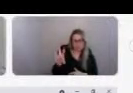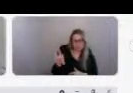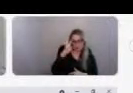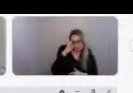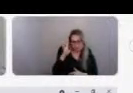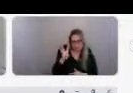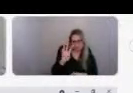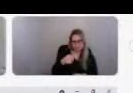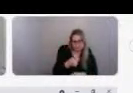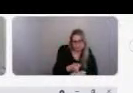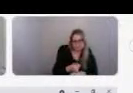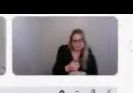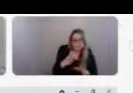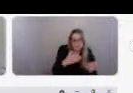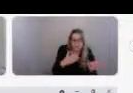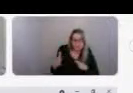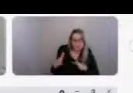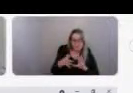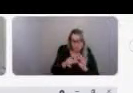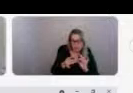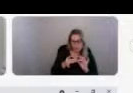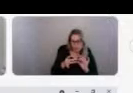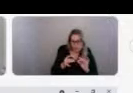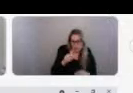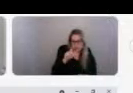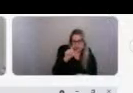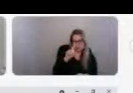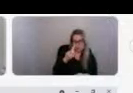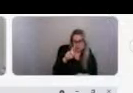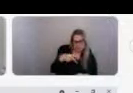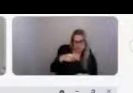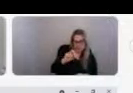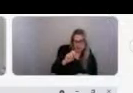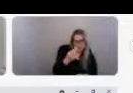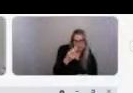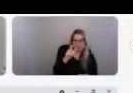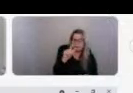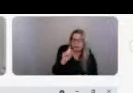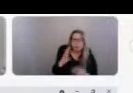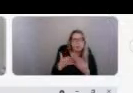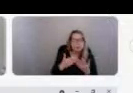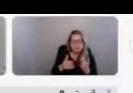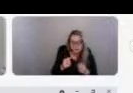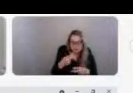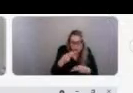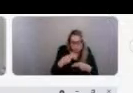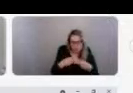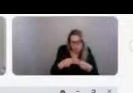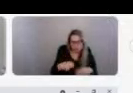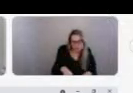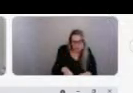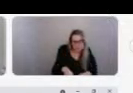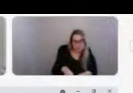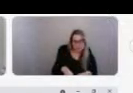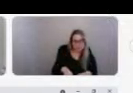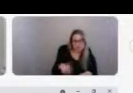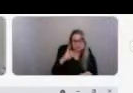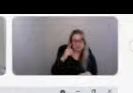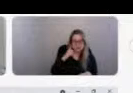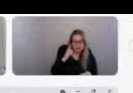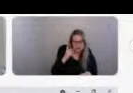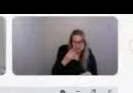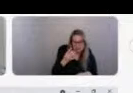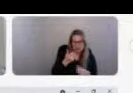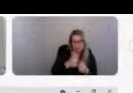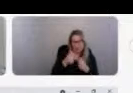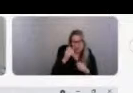prepared comments about the ld12 arm or panhandle or finger or whatever you want to call it um basically it sounds like everyone kind of